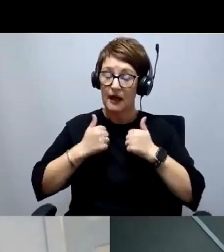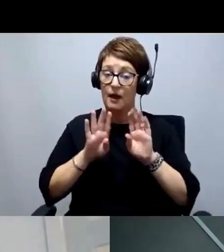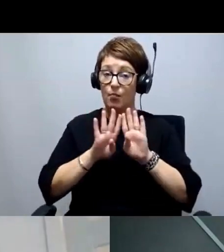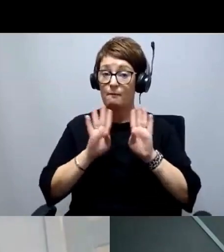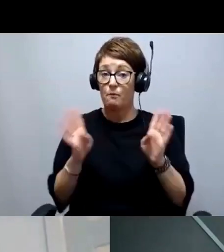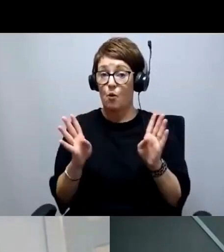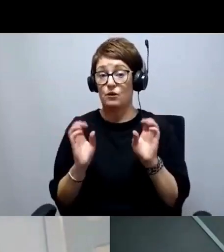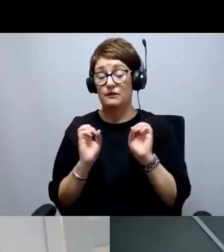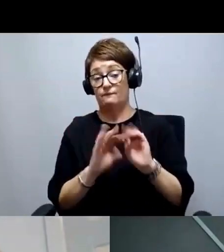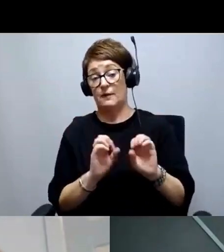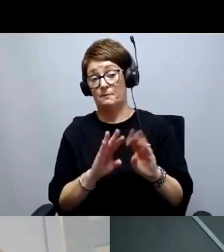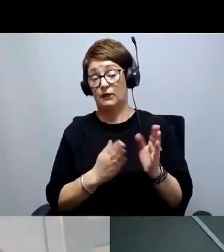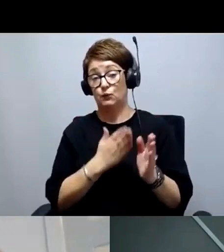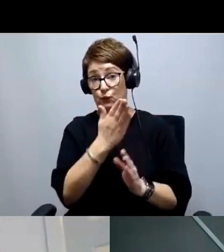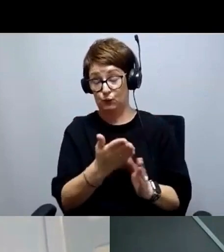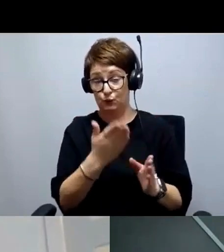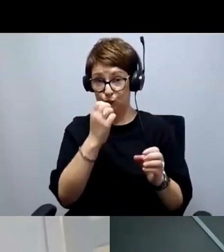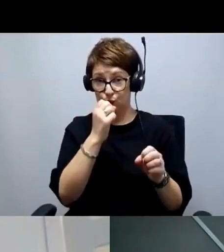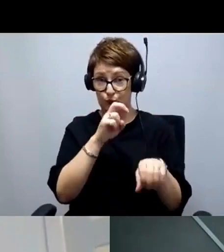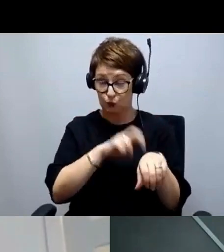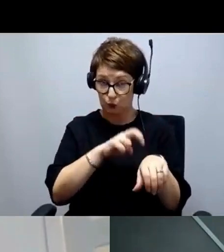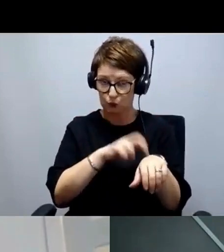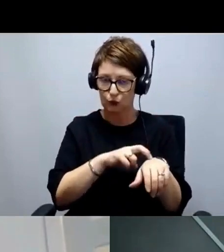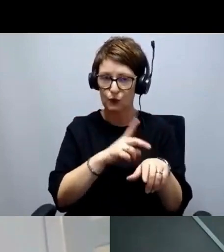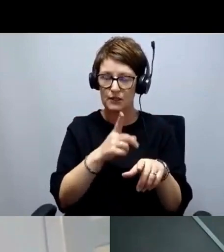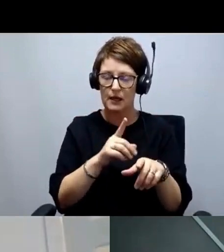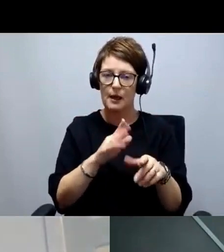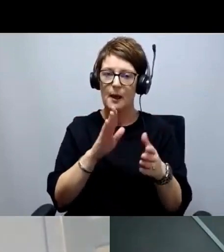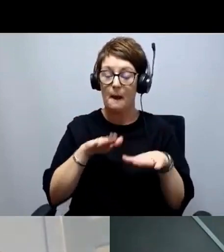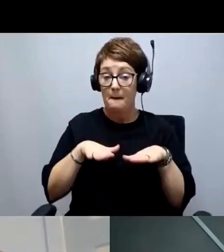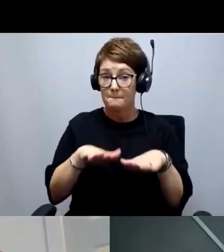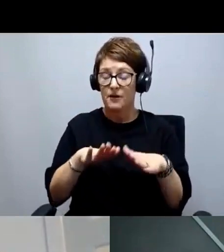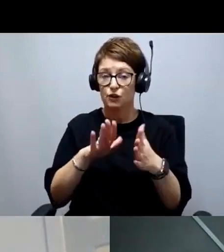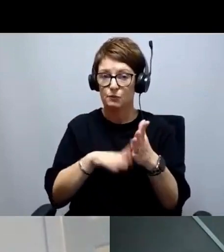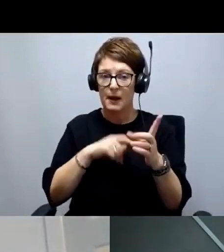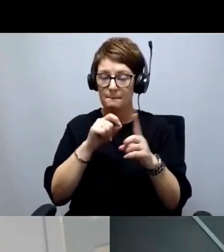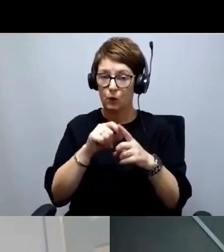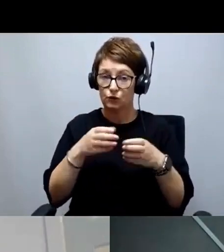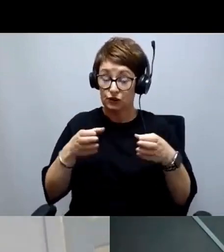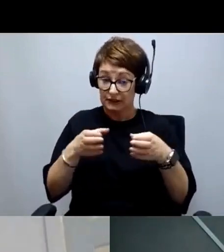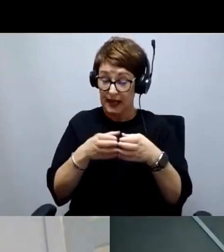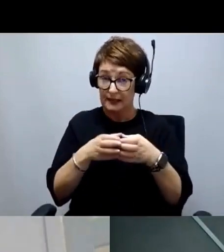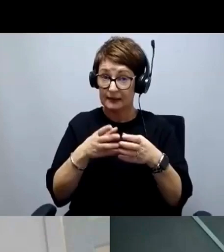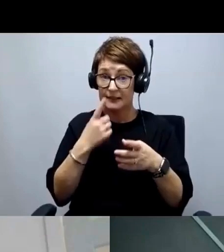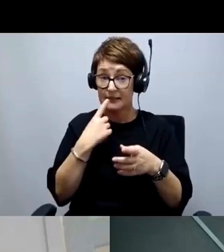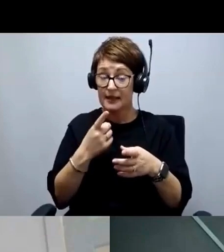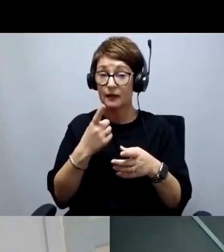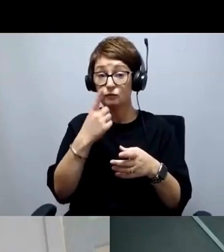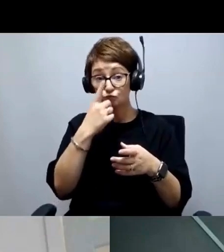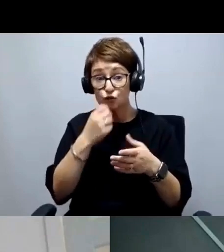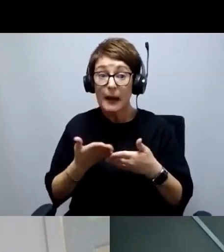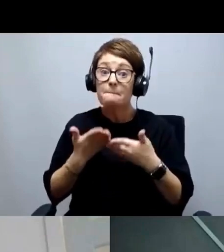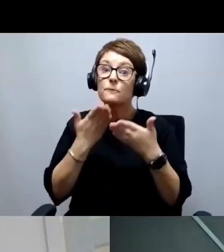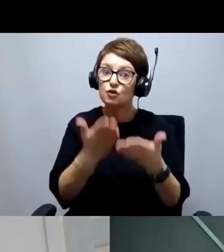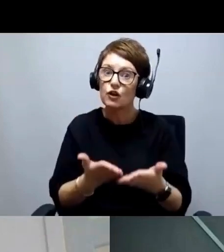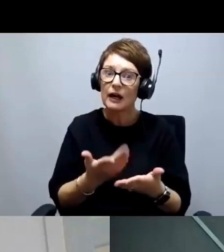saying, following the correct guidelines, and the British Menopause Society have really good guidance that actually, yes, you can start to prescribe it, but